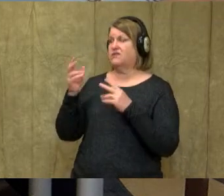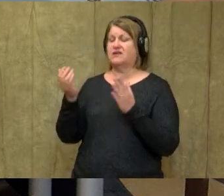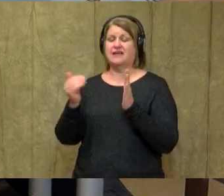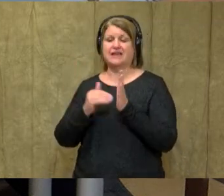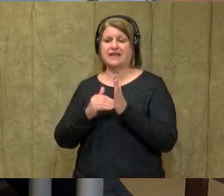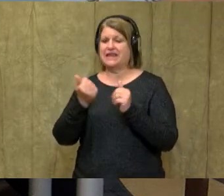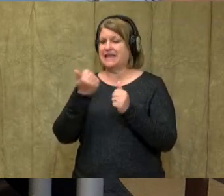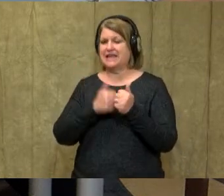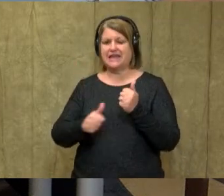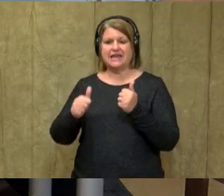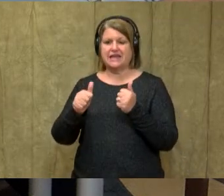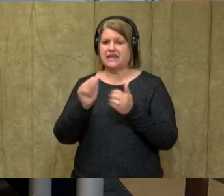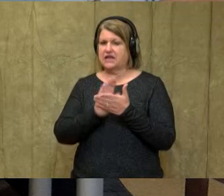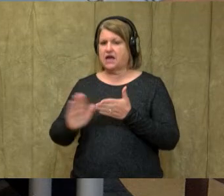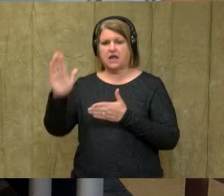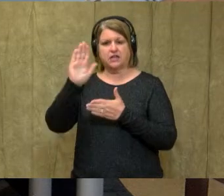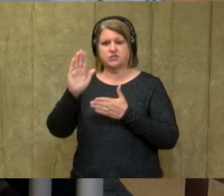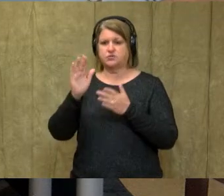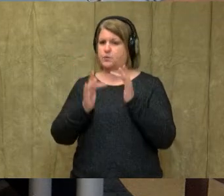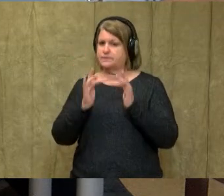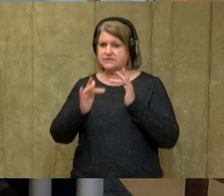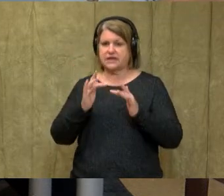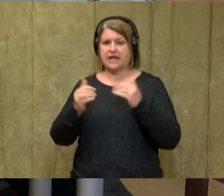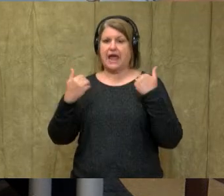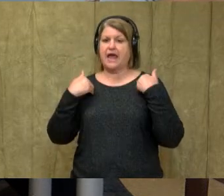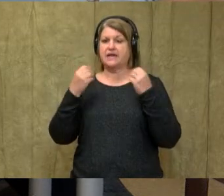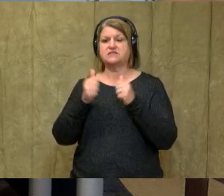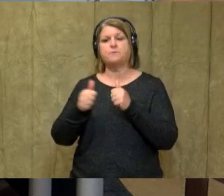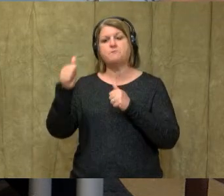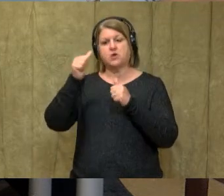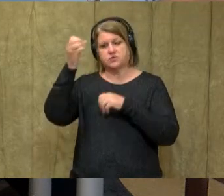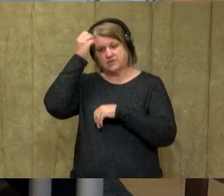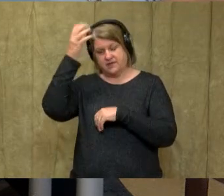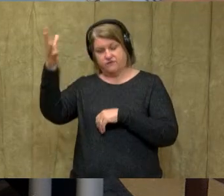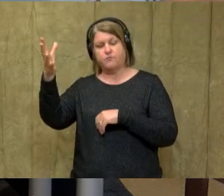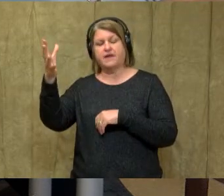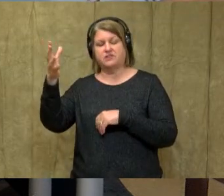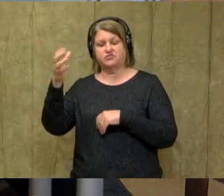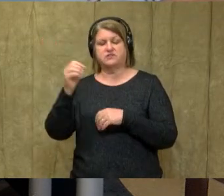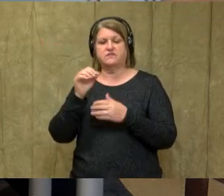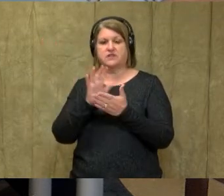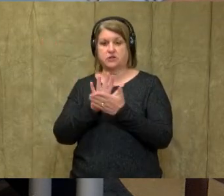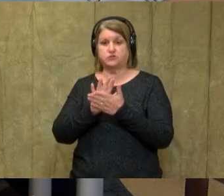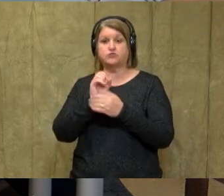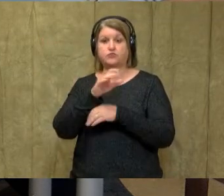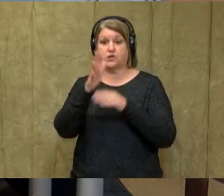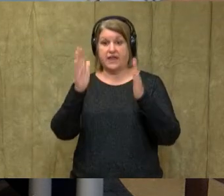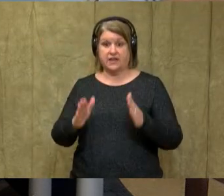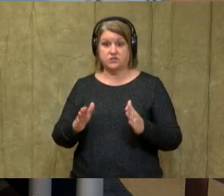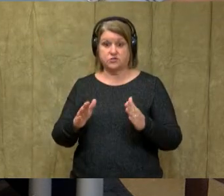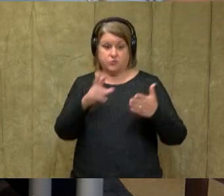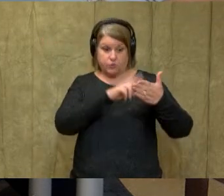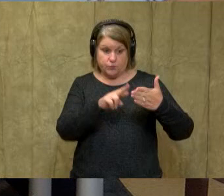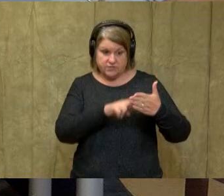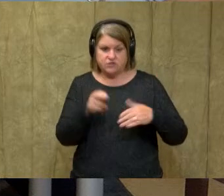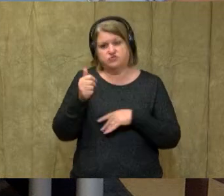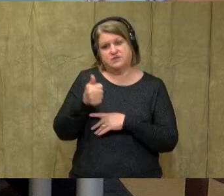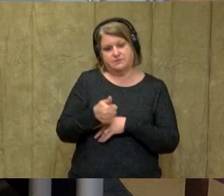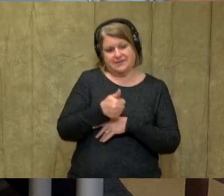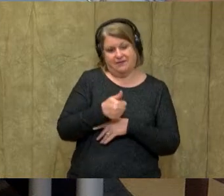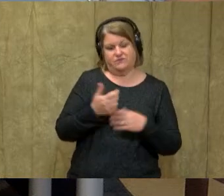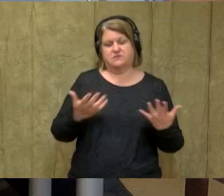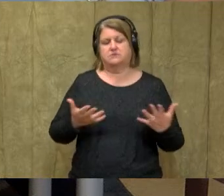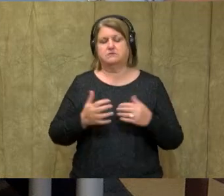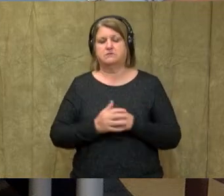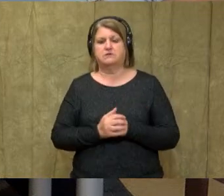any school's website has most of the information that a school counselor would go look up if you came and asked that question,